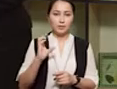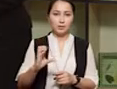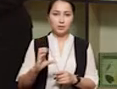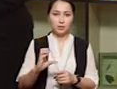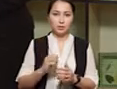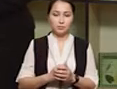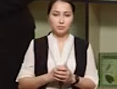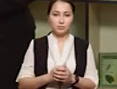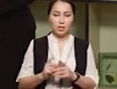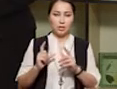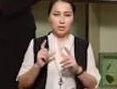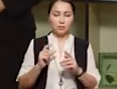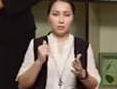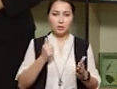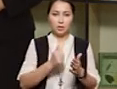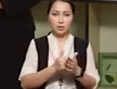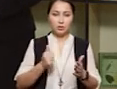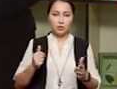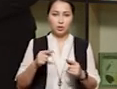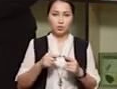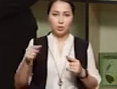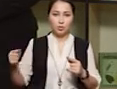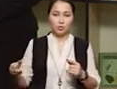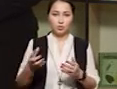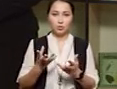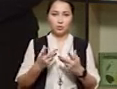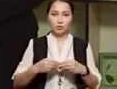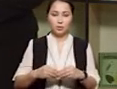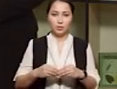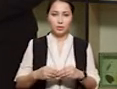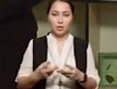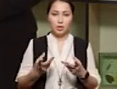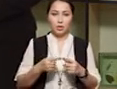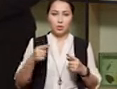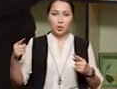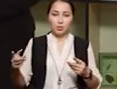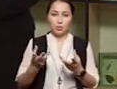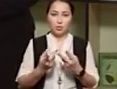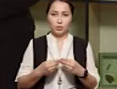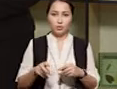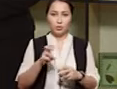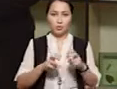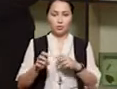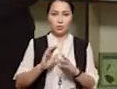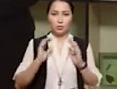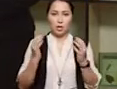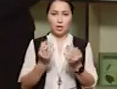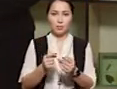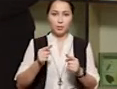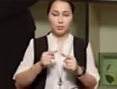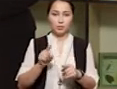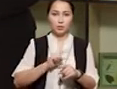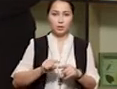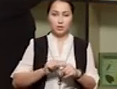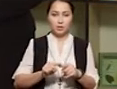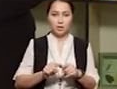dan gacha bo'lgan yoy uzunligi hisoblanadi. Yoy uzunligini topish uchun aylantirishni burchak